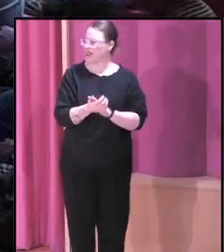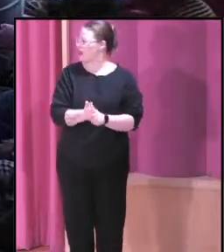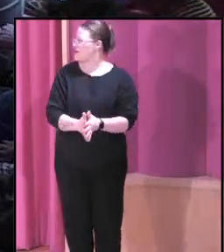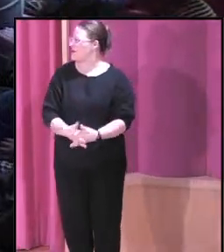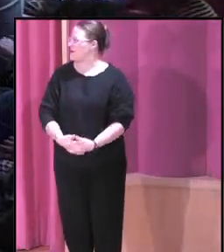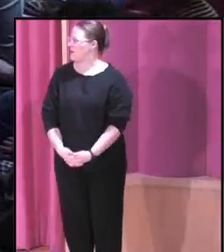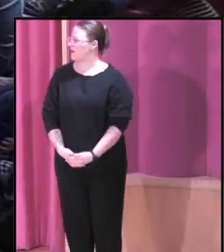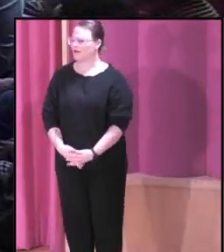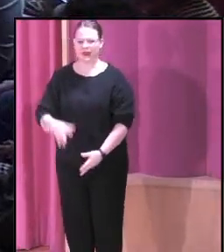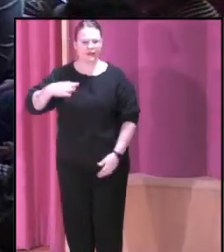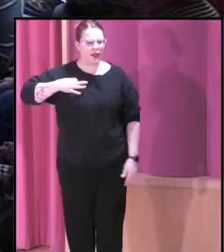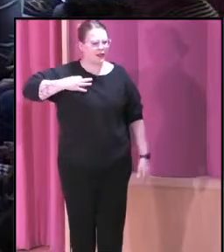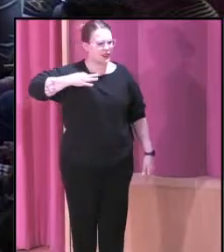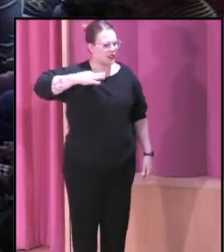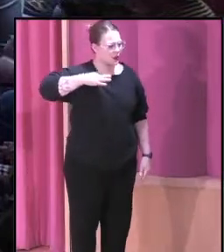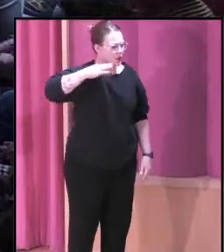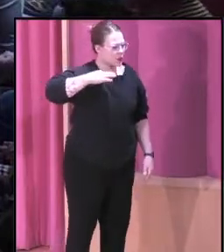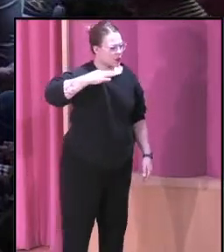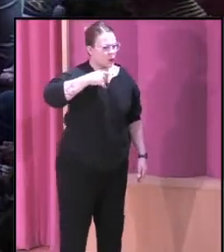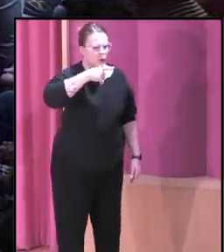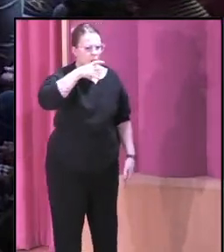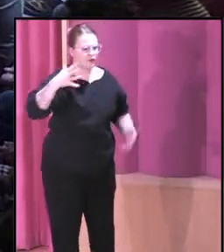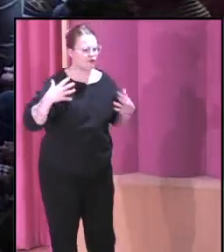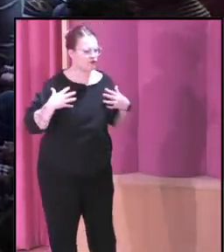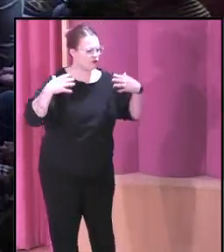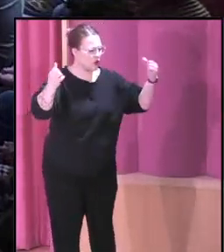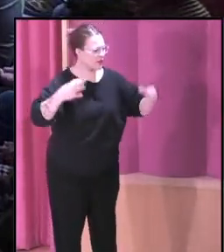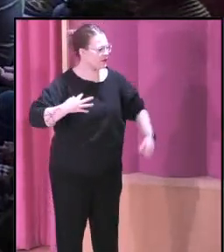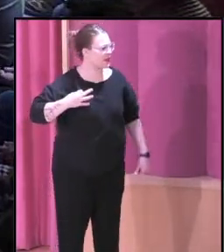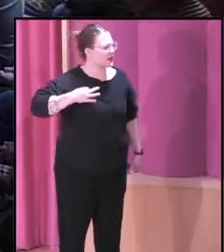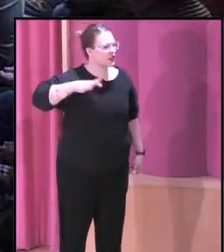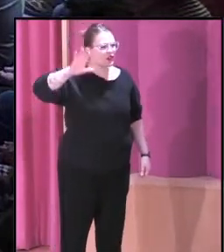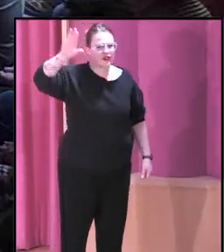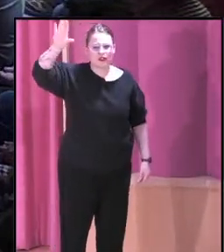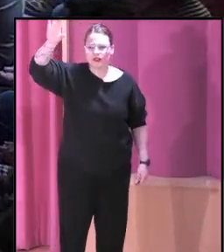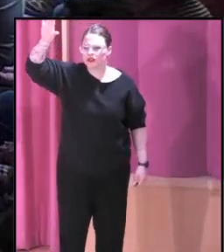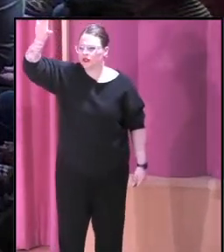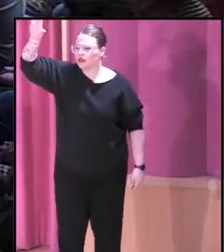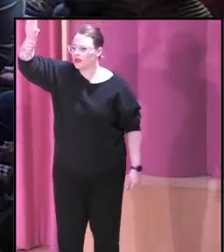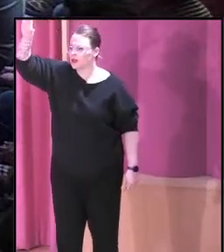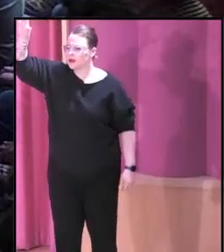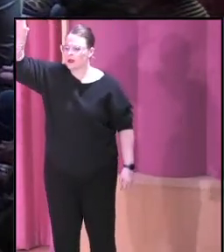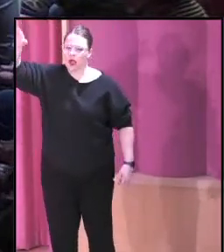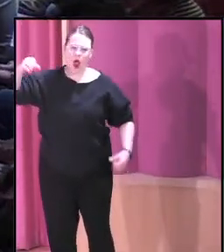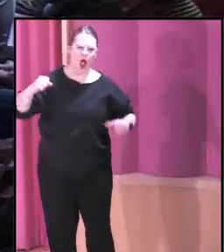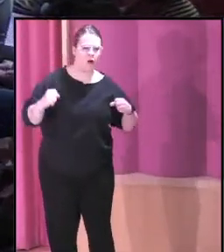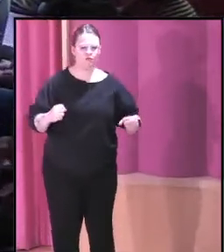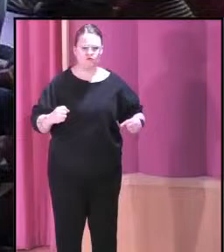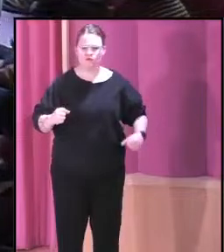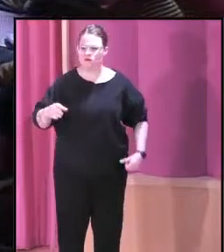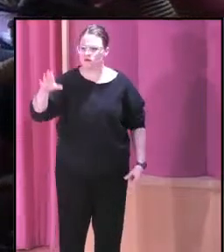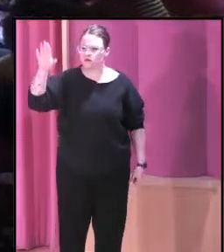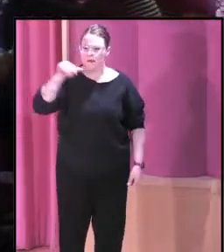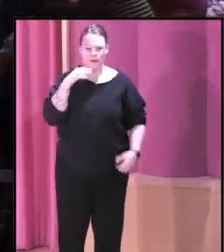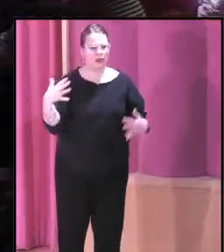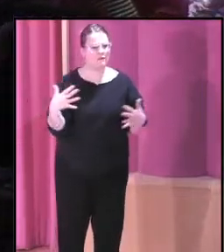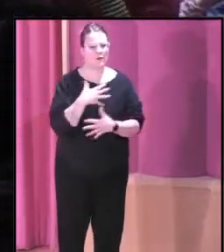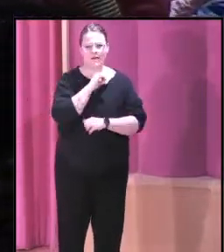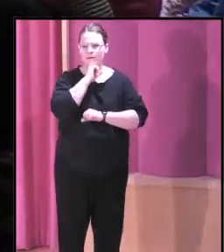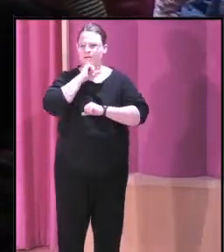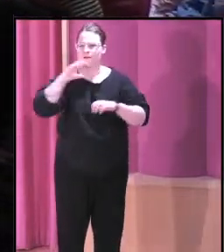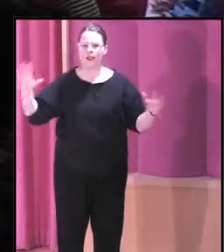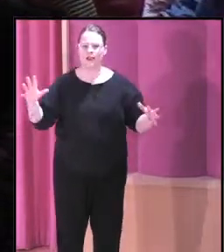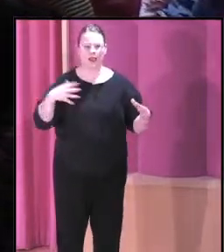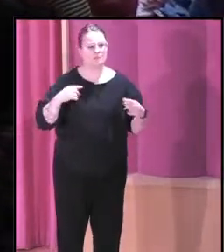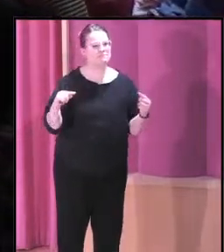I need a volunteer. Looking for somebody about yay big, someone who's very brave, and someone who's not afraid of a little